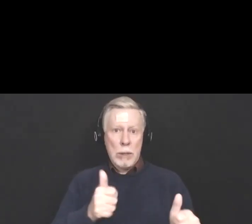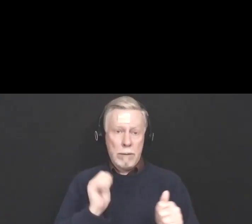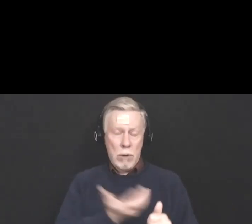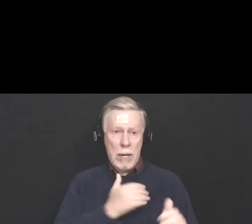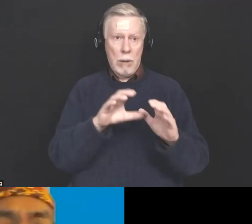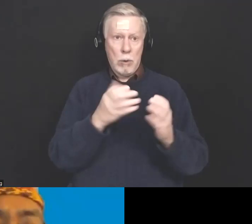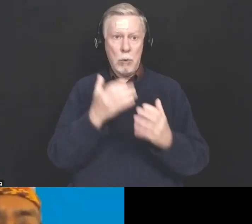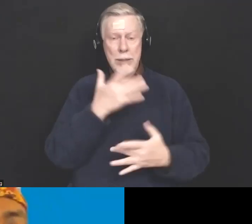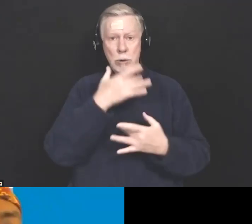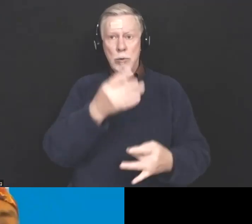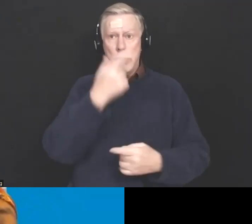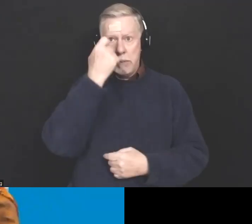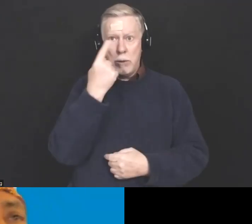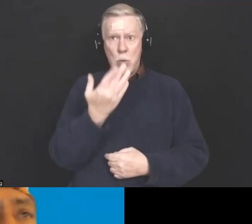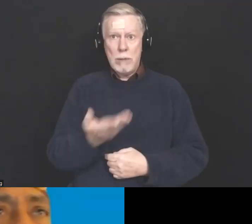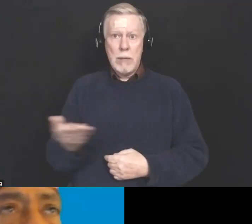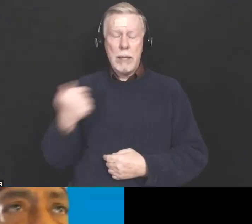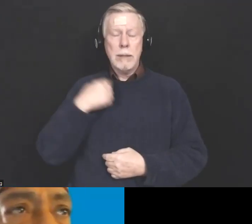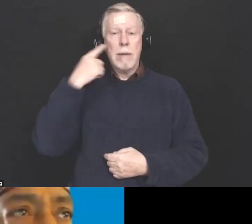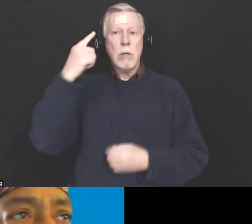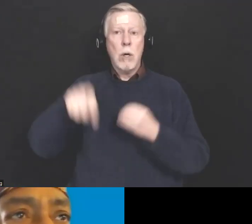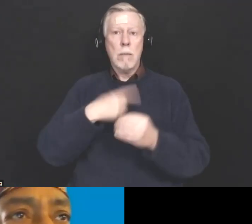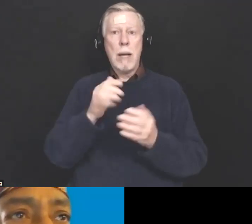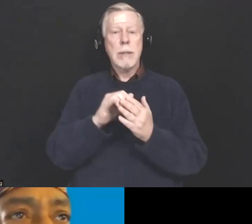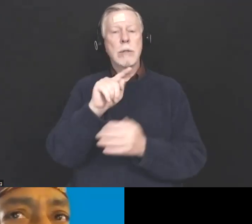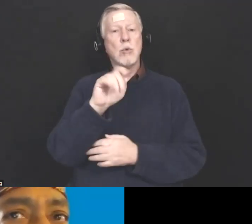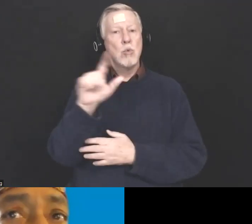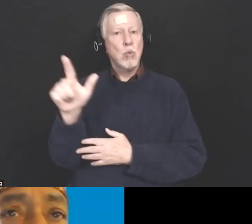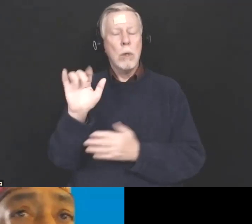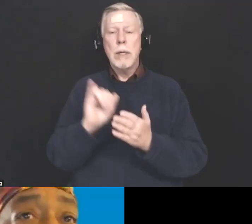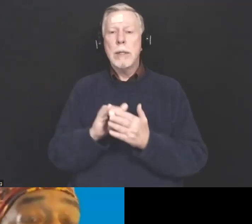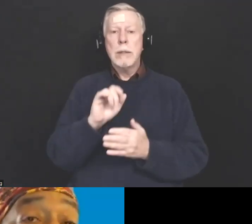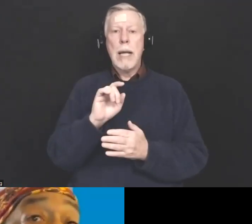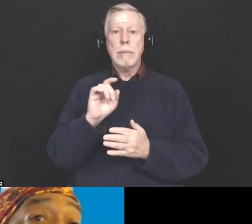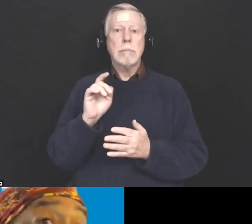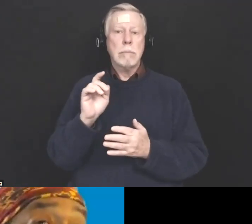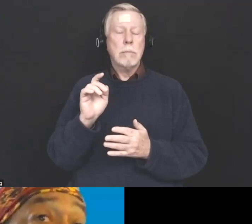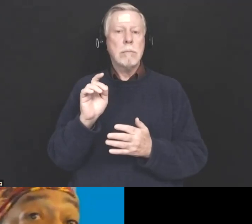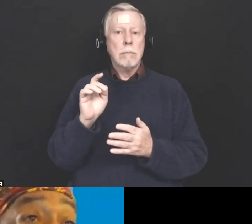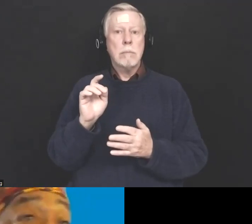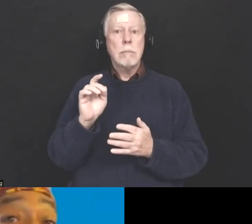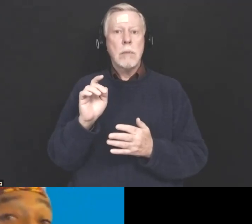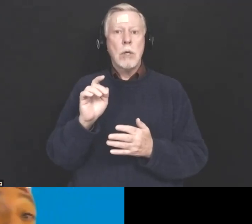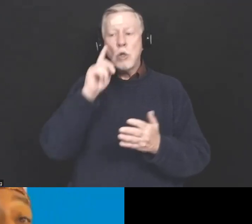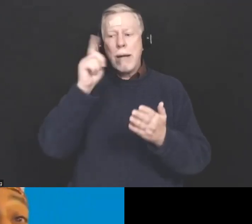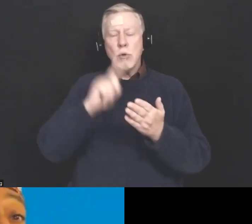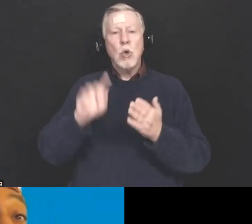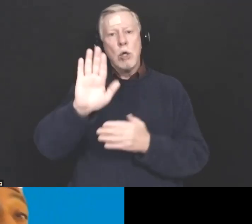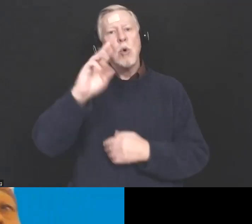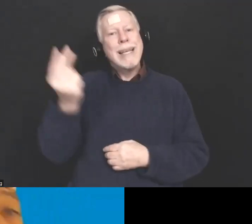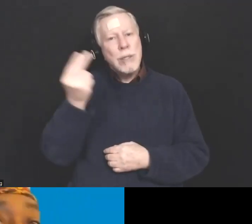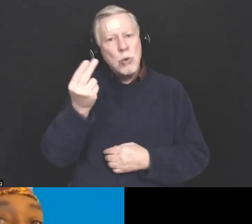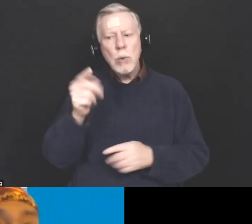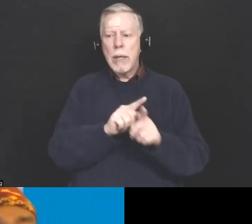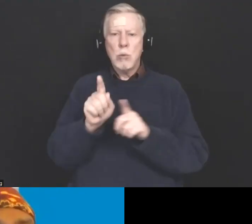interesting because one of the things I've thought about this tool is the fact that it has you look at your history as well as where you want to go. Like, what